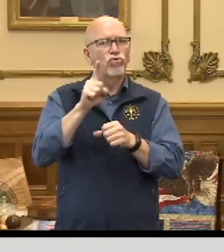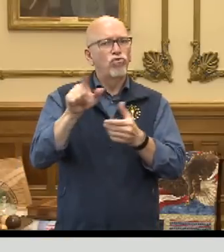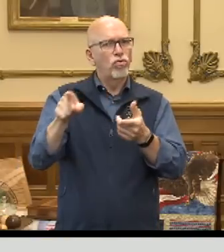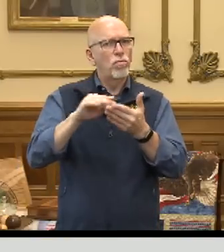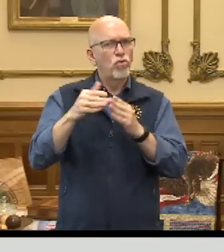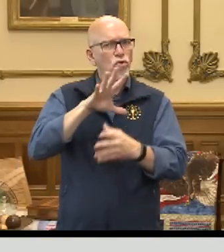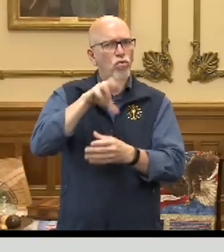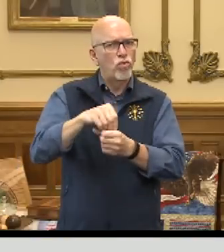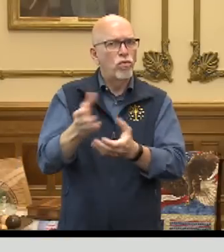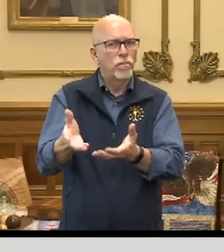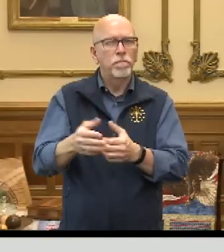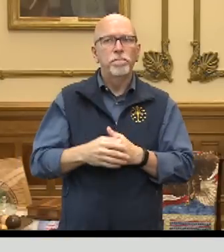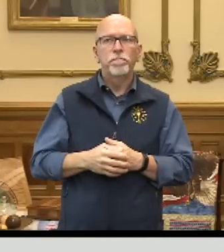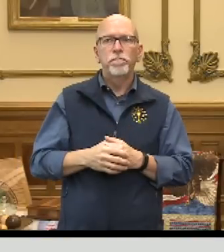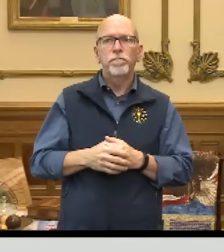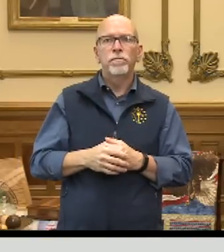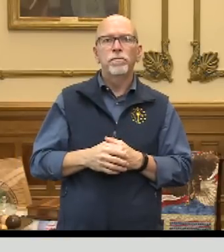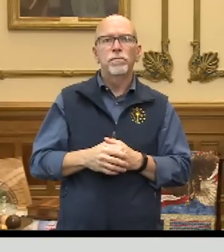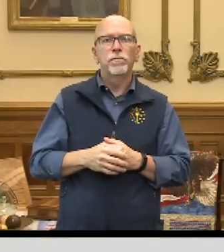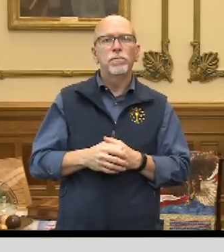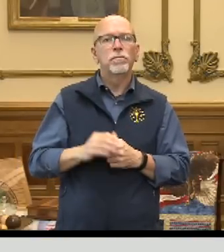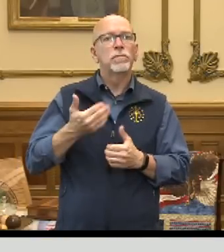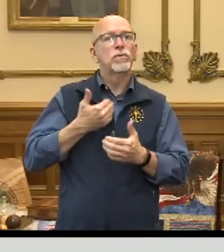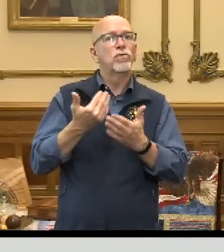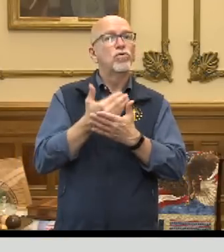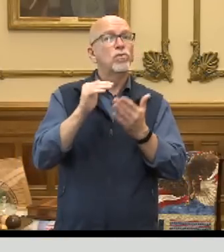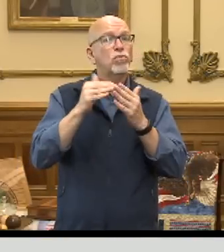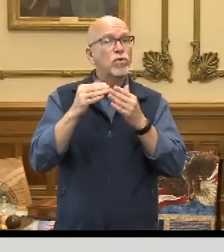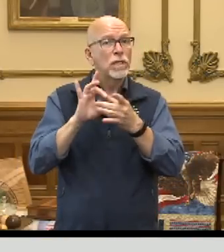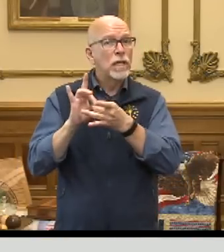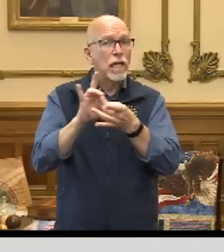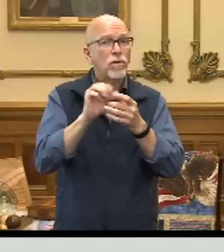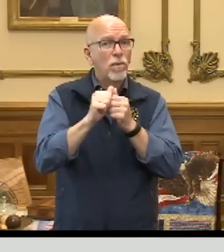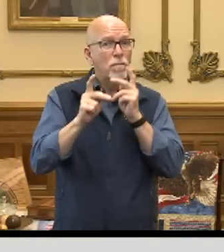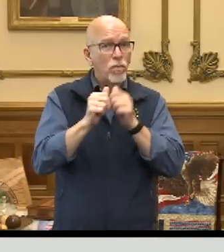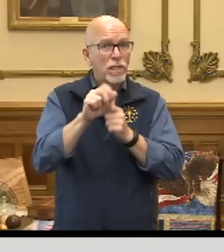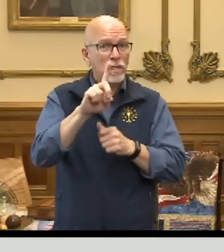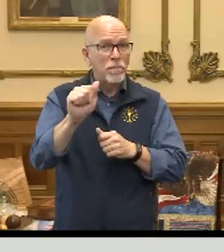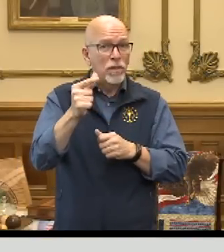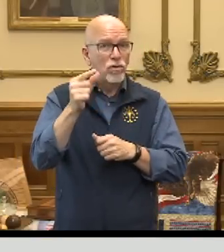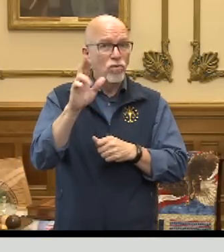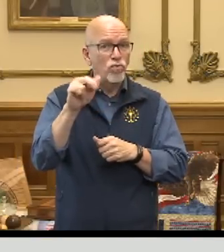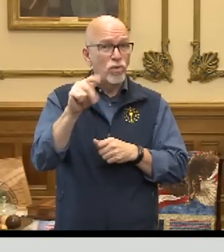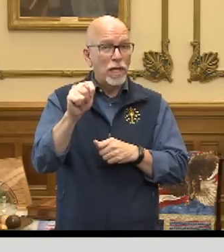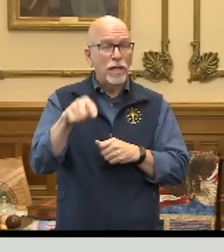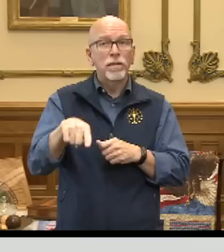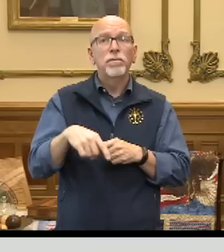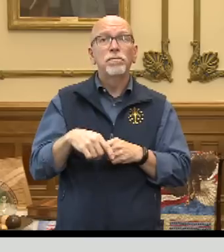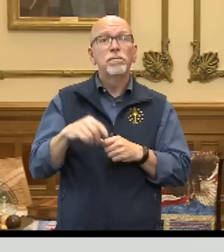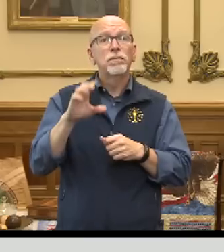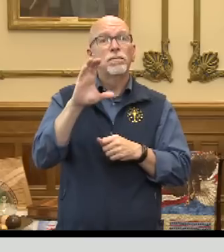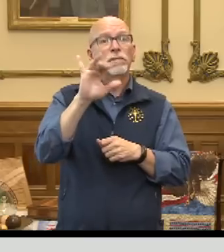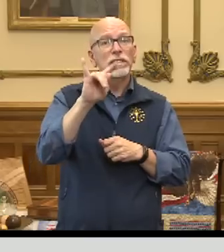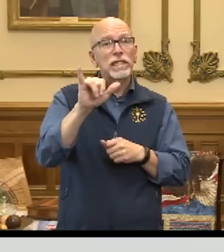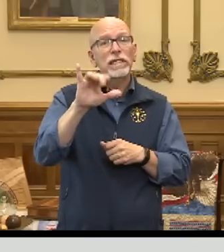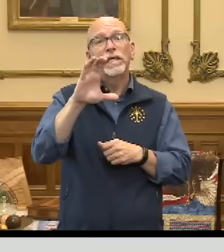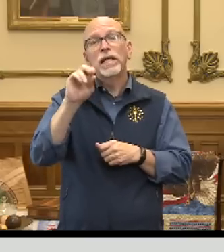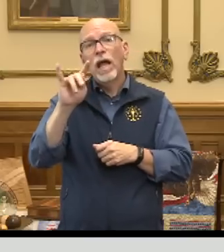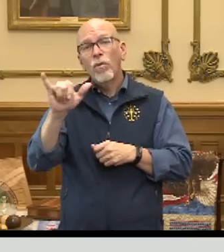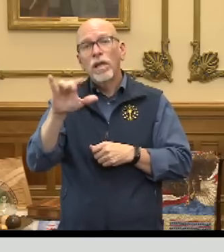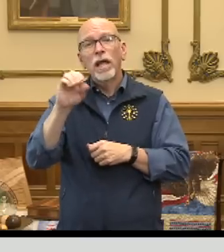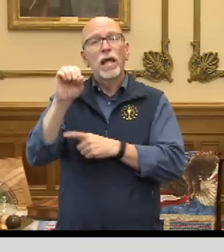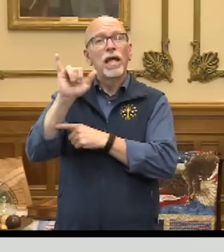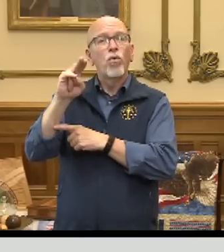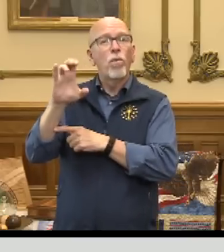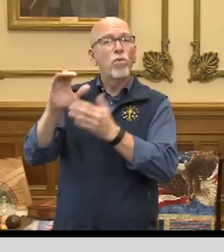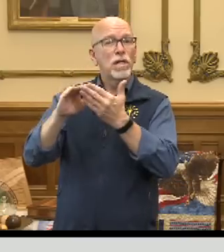inclusion. Through our new Community Connections for People with Disabilities grant, city, county, and incorporated towns